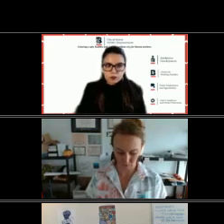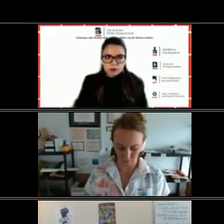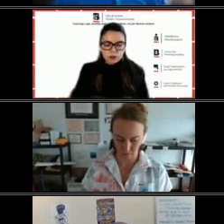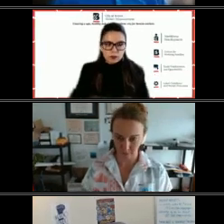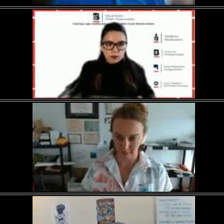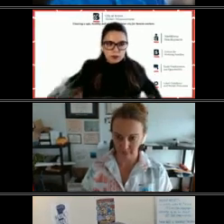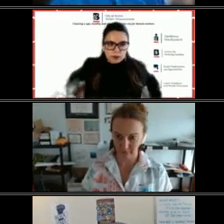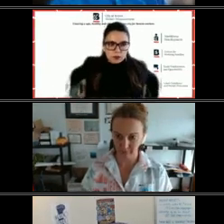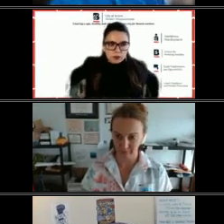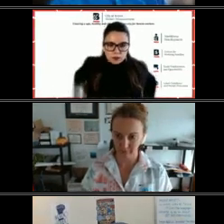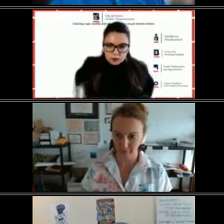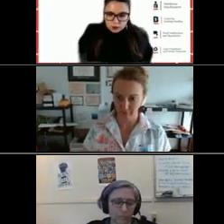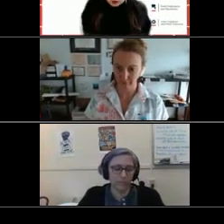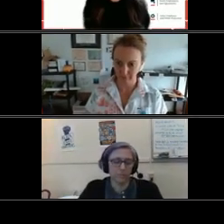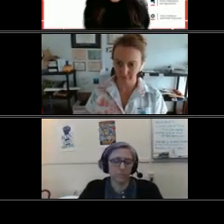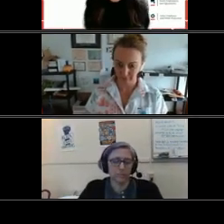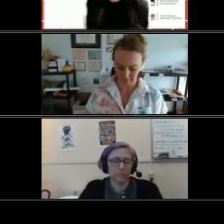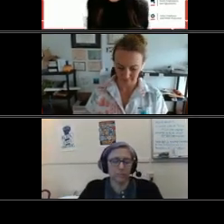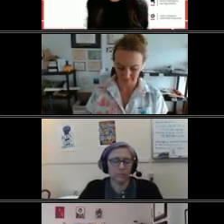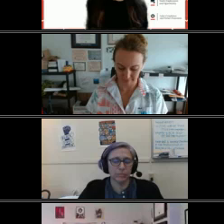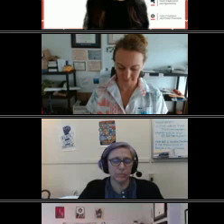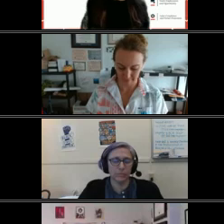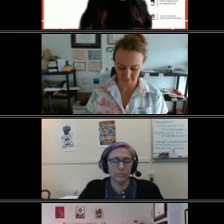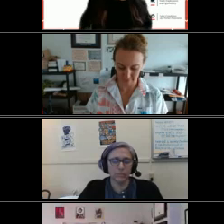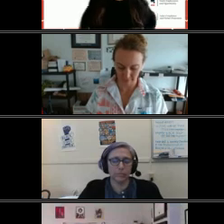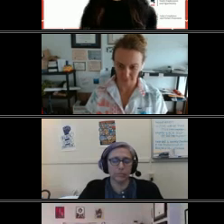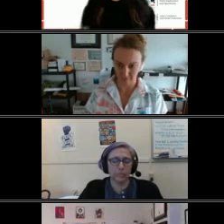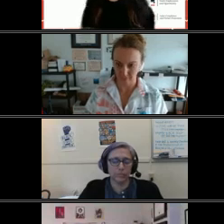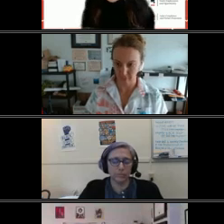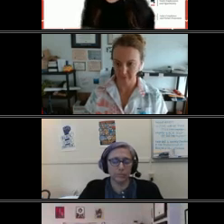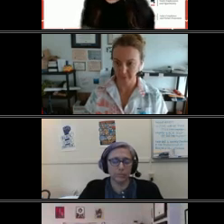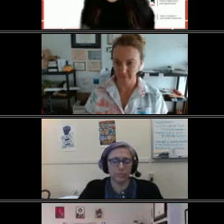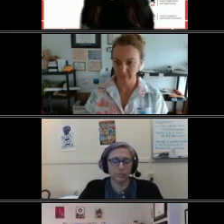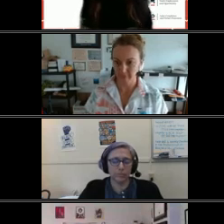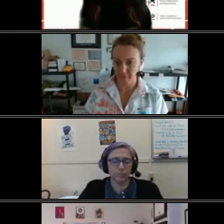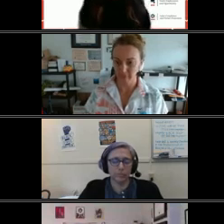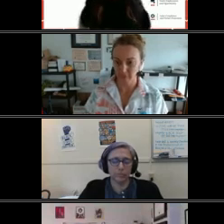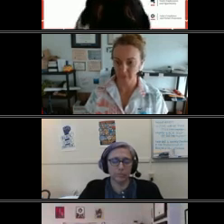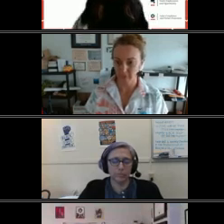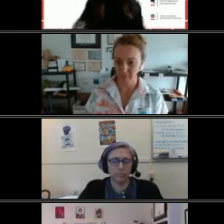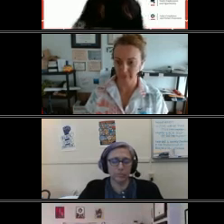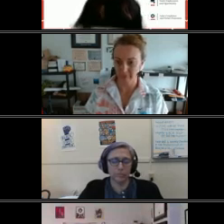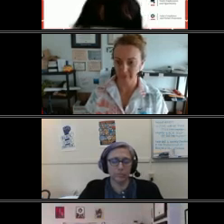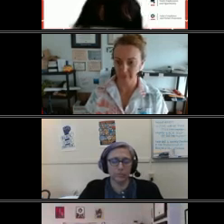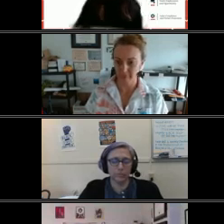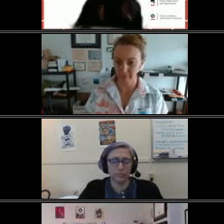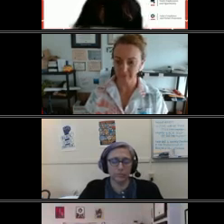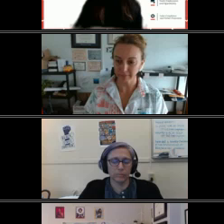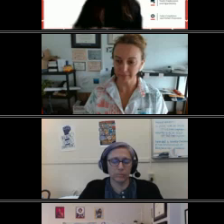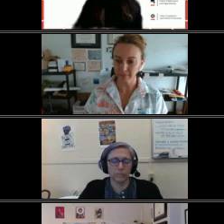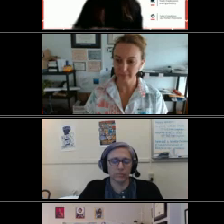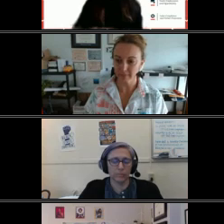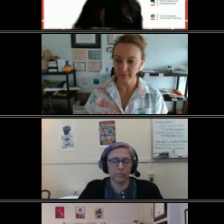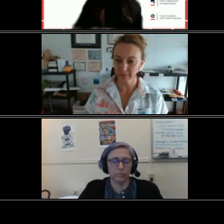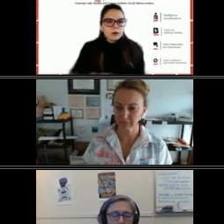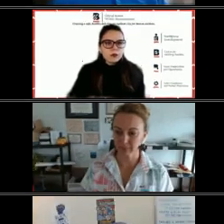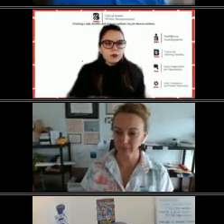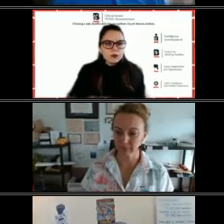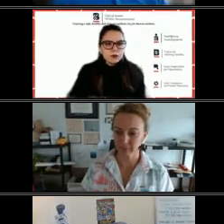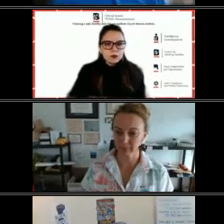teams who will be helping us shape our climate-ready workforce for the future. And I'll be back after Dr.